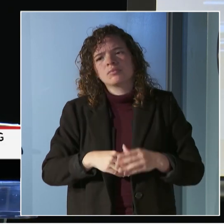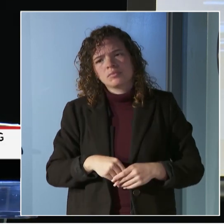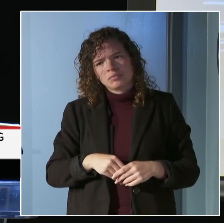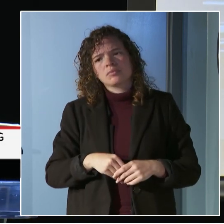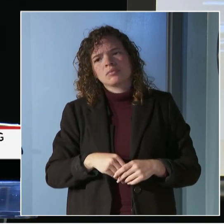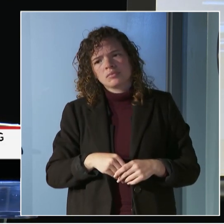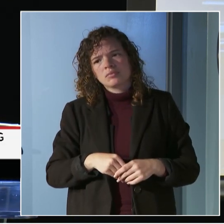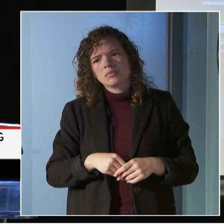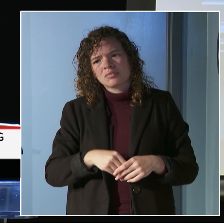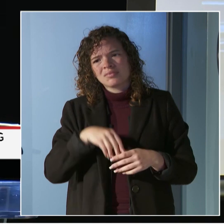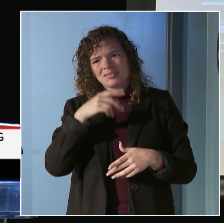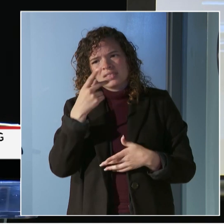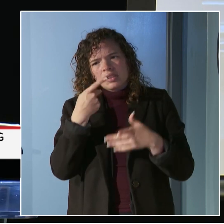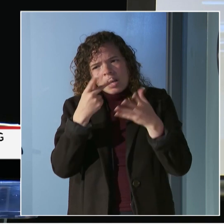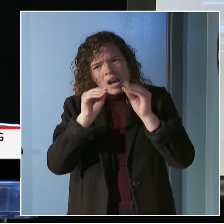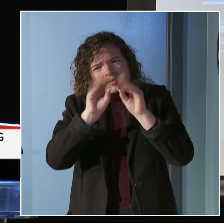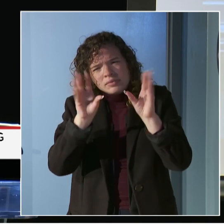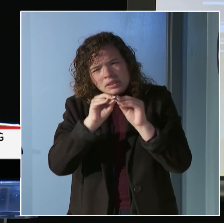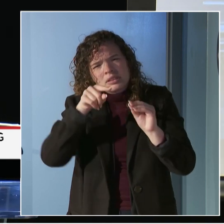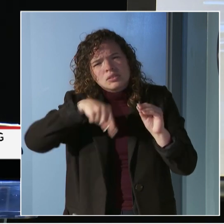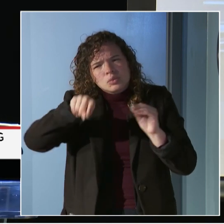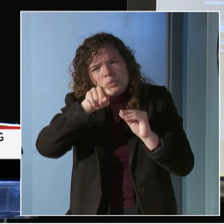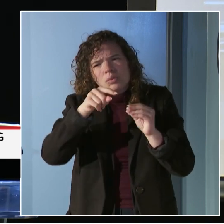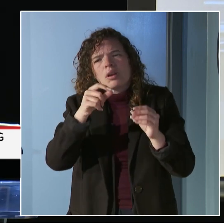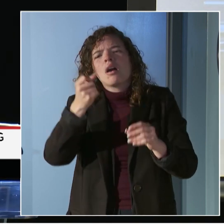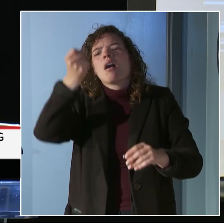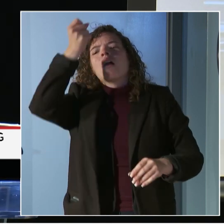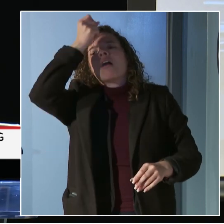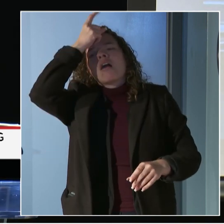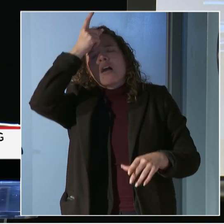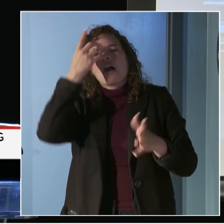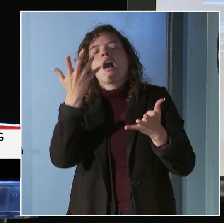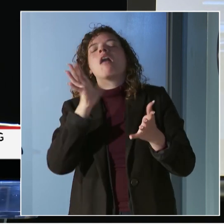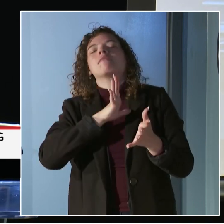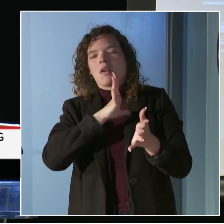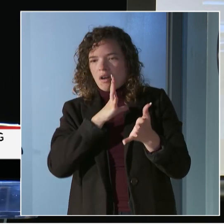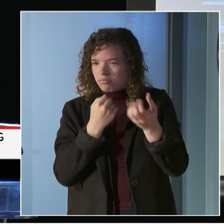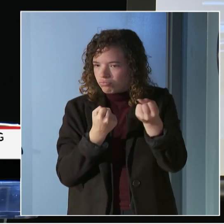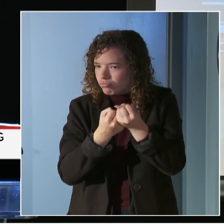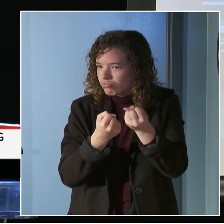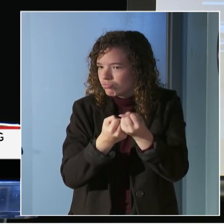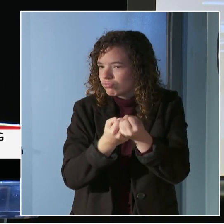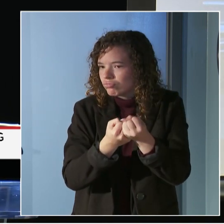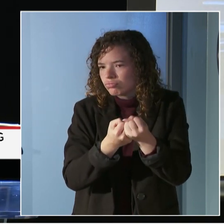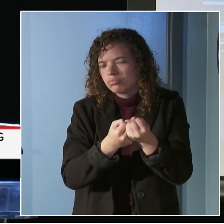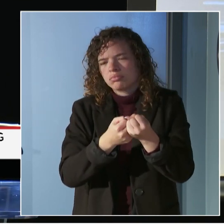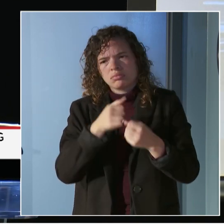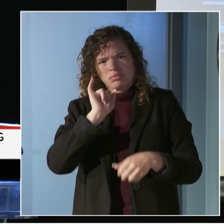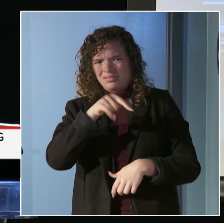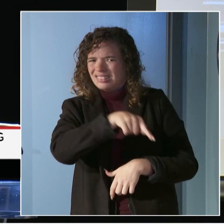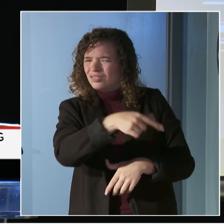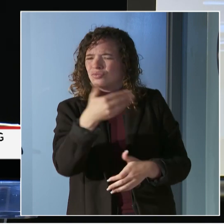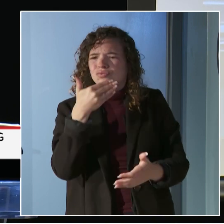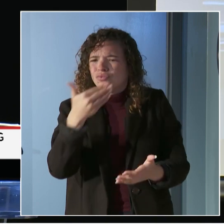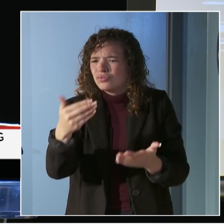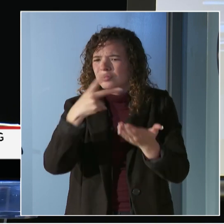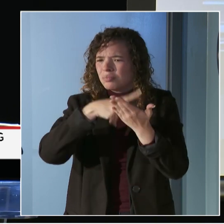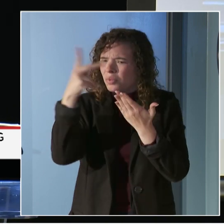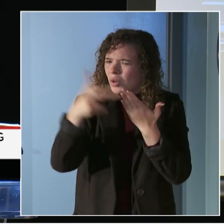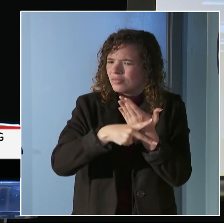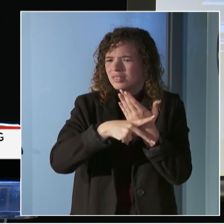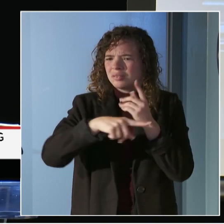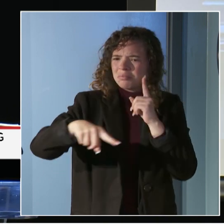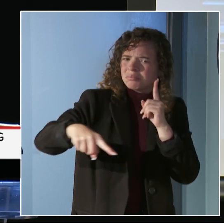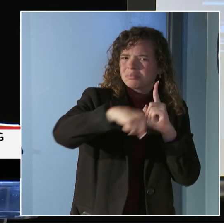broadly conceived, but is going to be well and broadly implemented, and is going to have a huge impact on the lives of the people here in